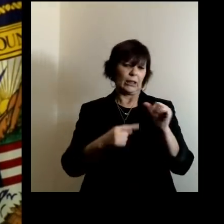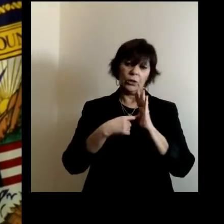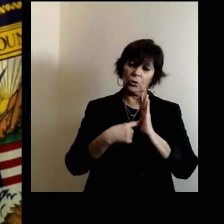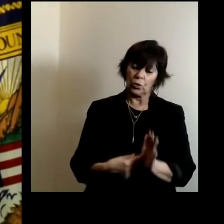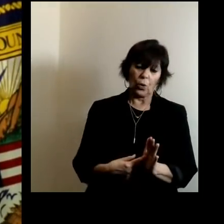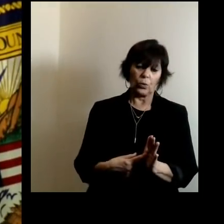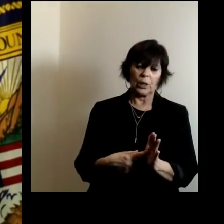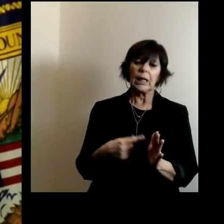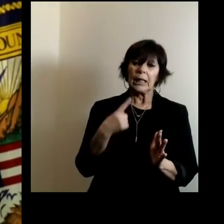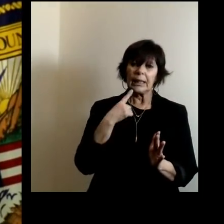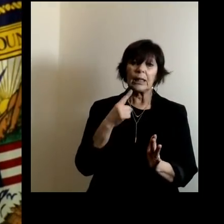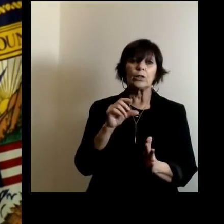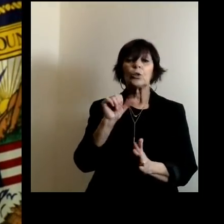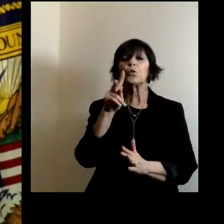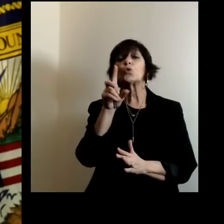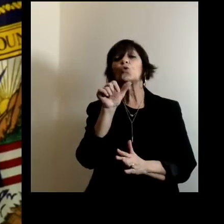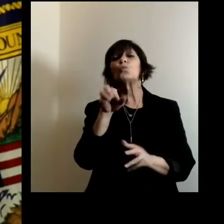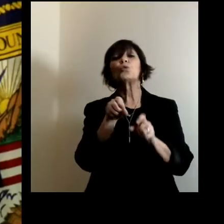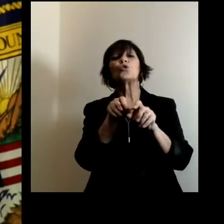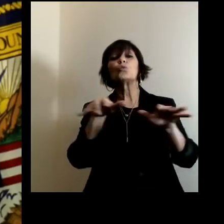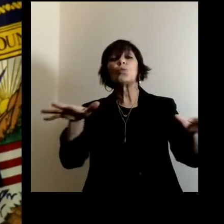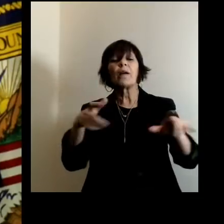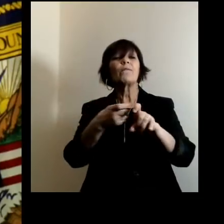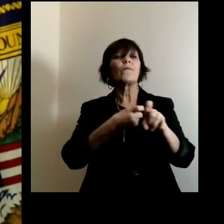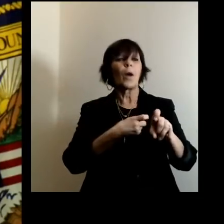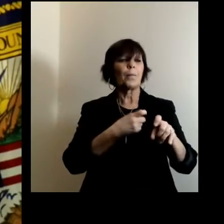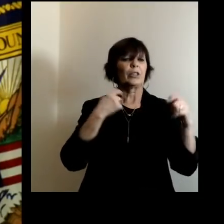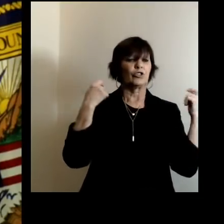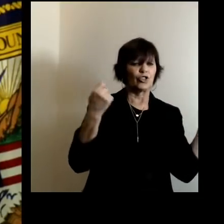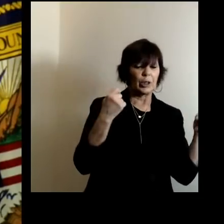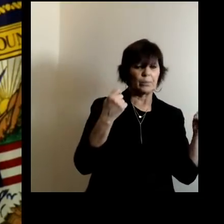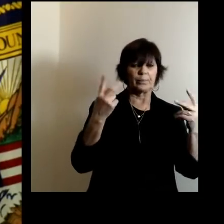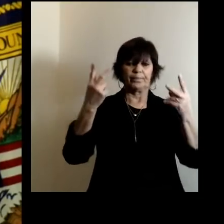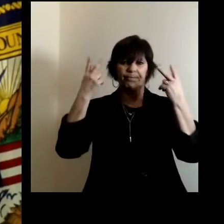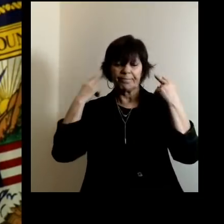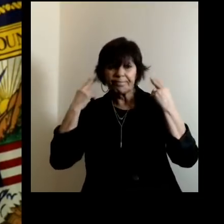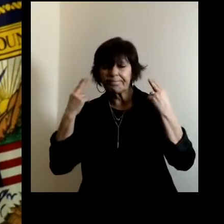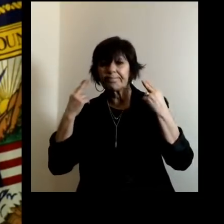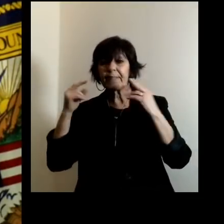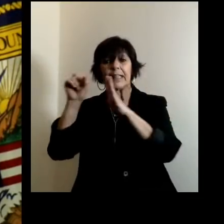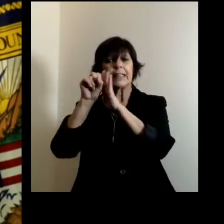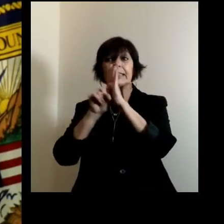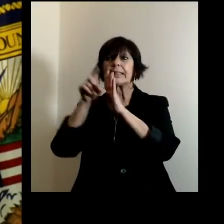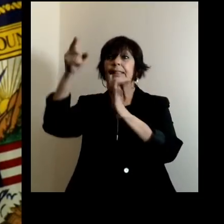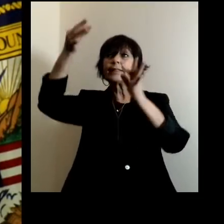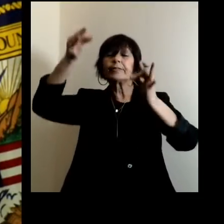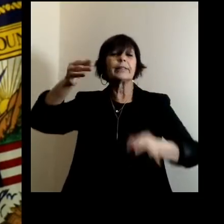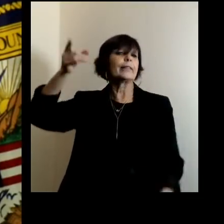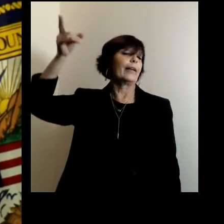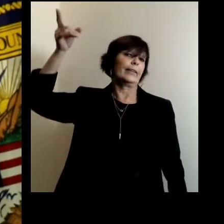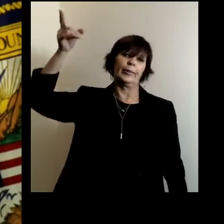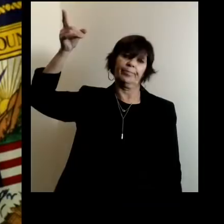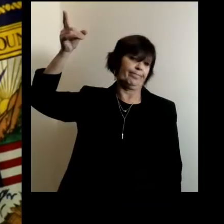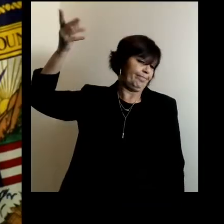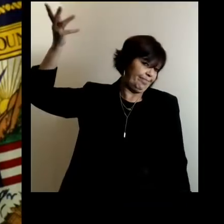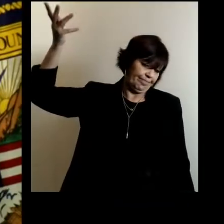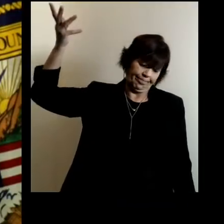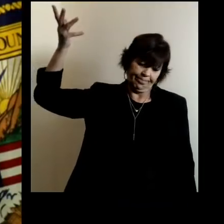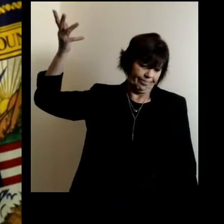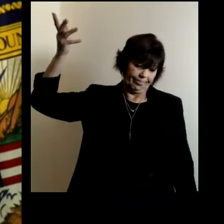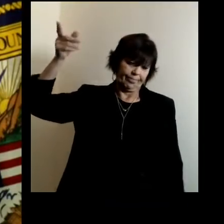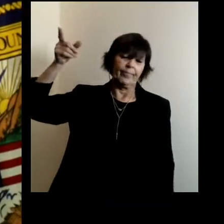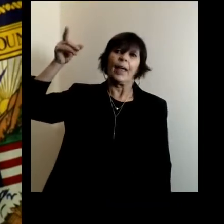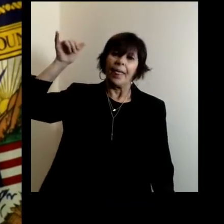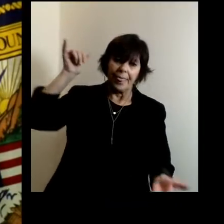spreader events that can occur at gyms, barbershops, beauticians, and the state has made a determination with regards to setting